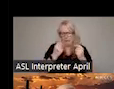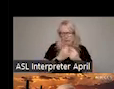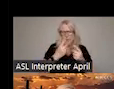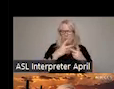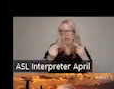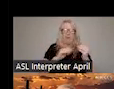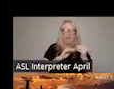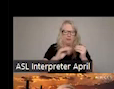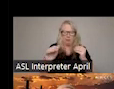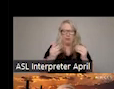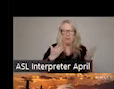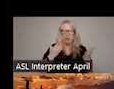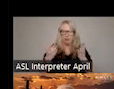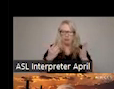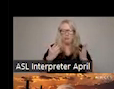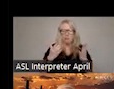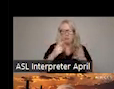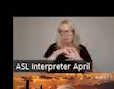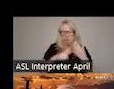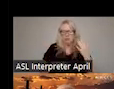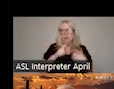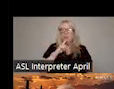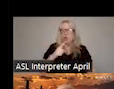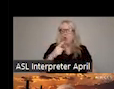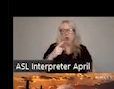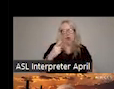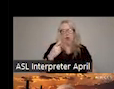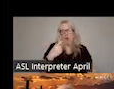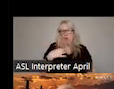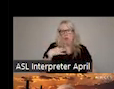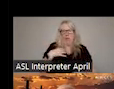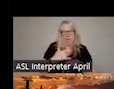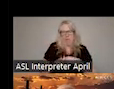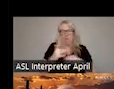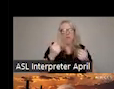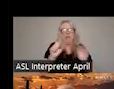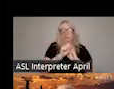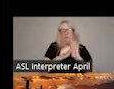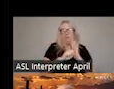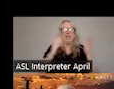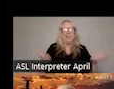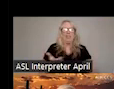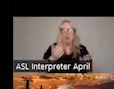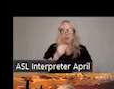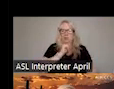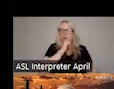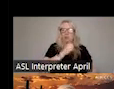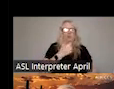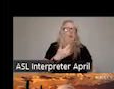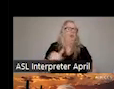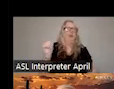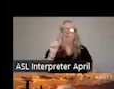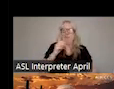stabilization services are available to anyone in the state of Arizona, so any state citizen.